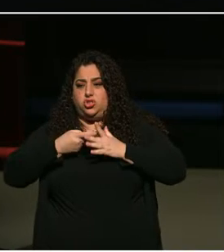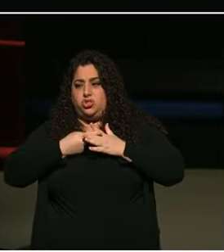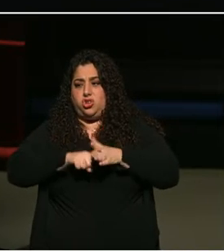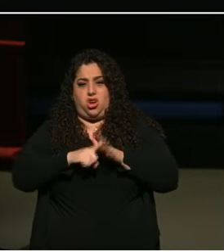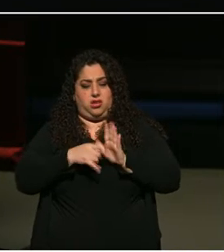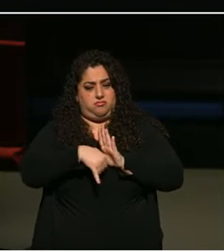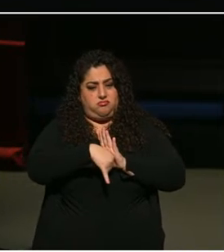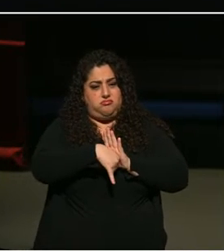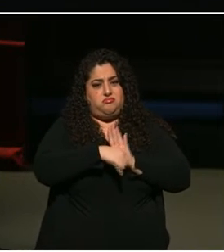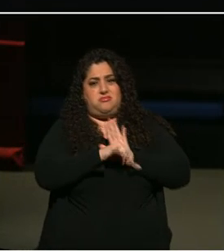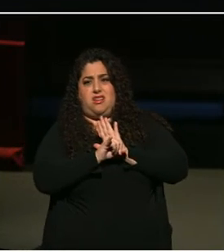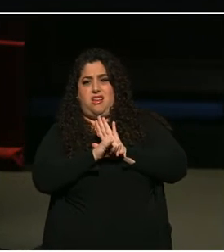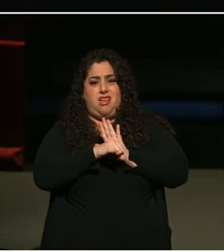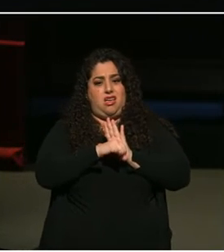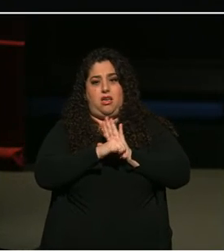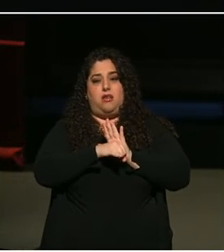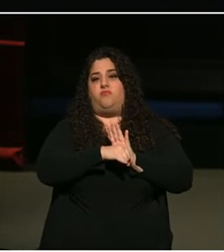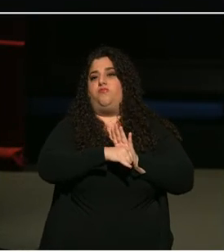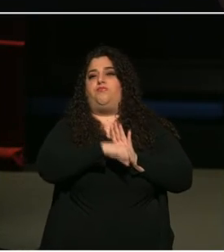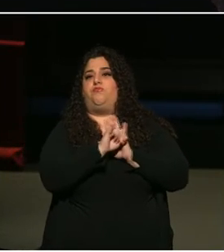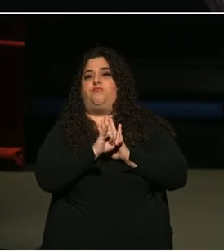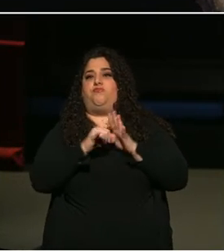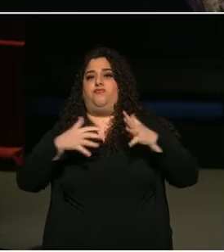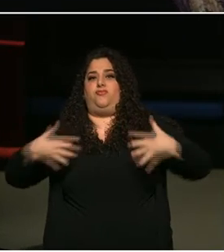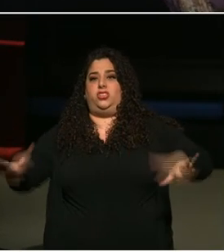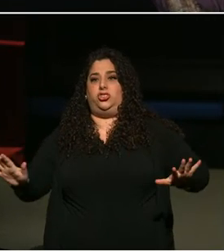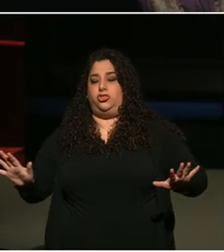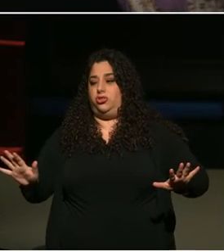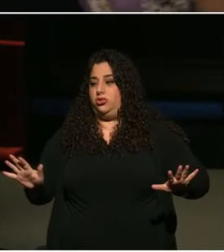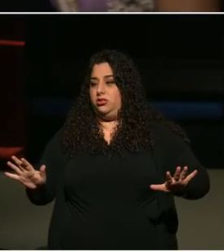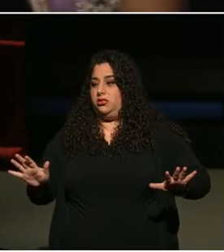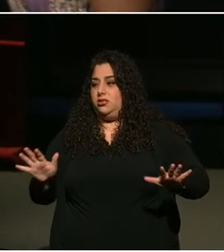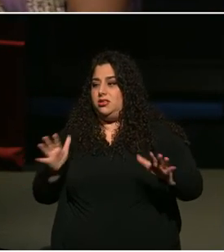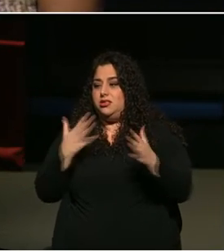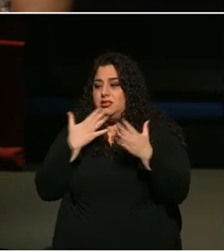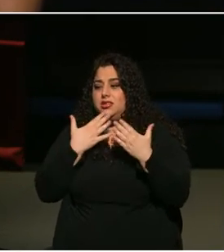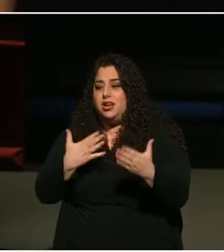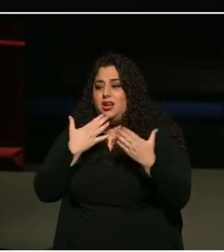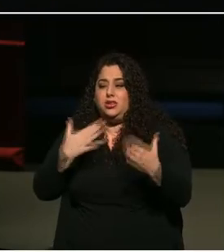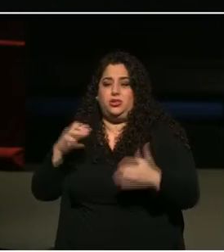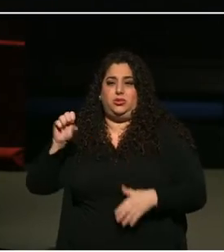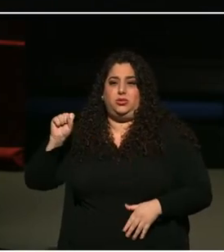So with that, thank you, Sash. Yes. Ahu.